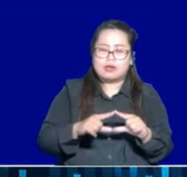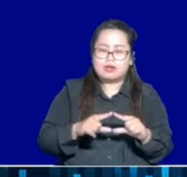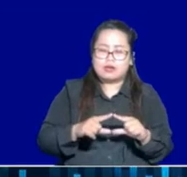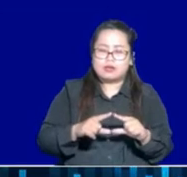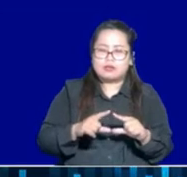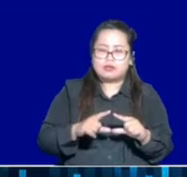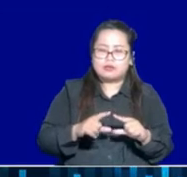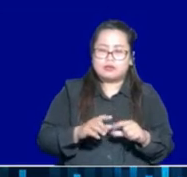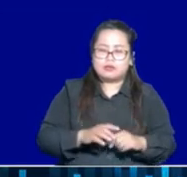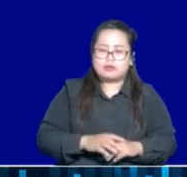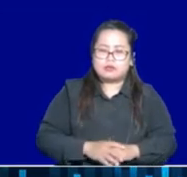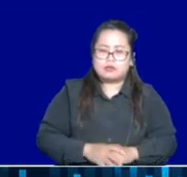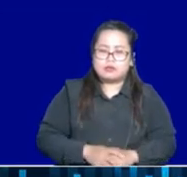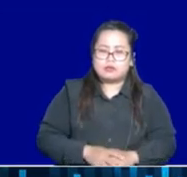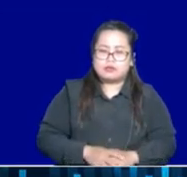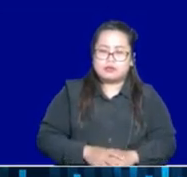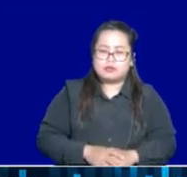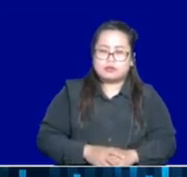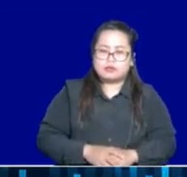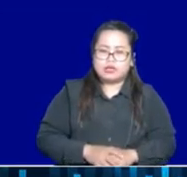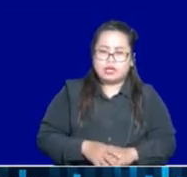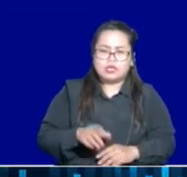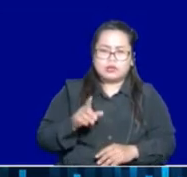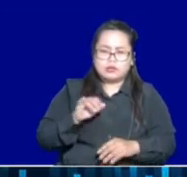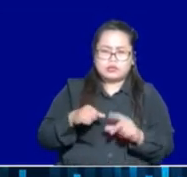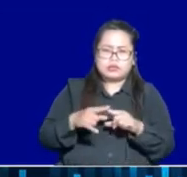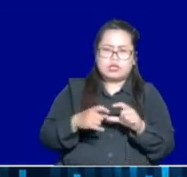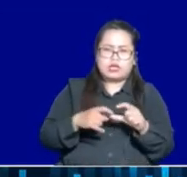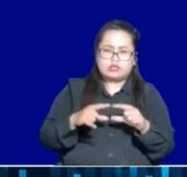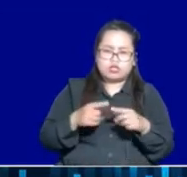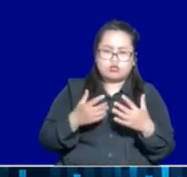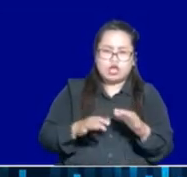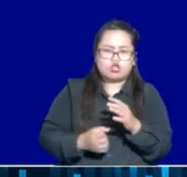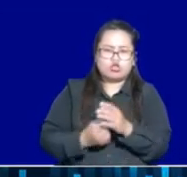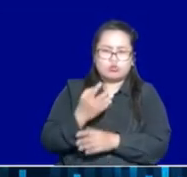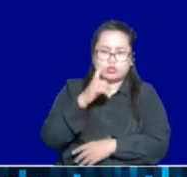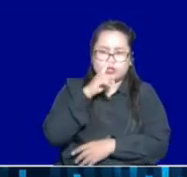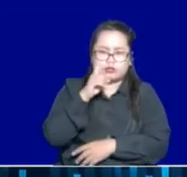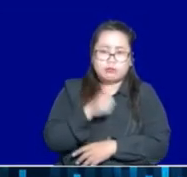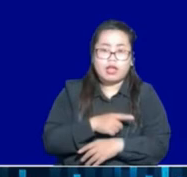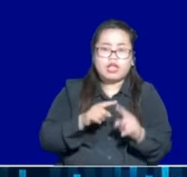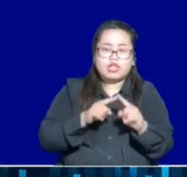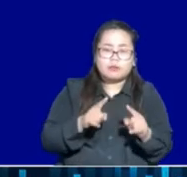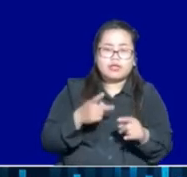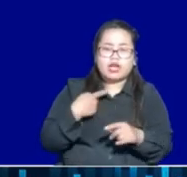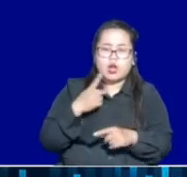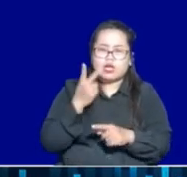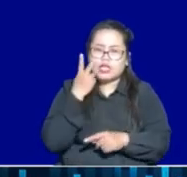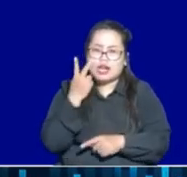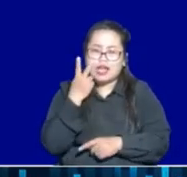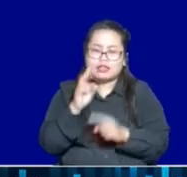have been growing dynamically. But we observe that services globally